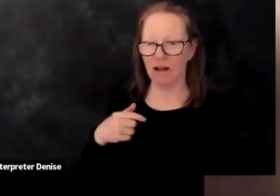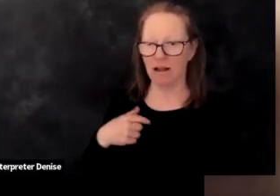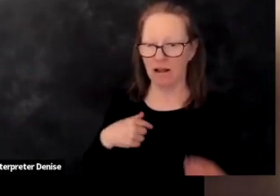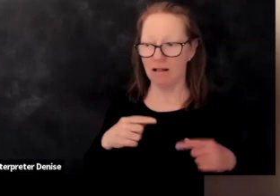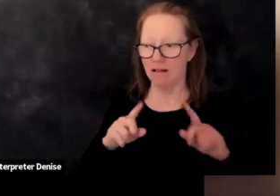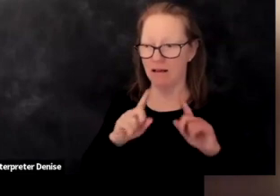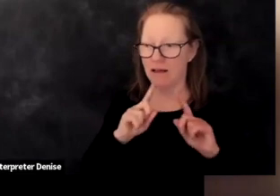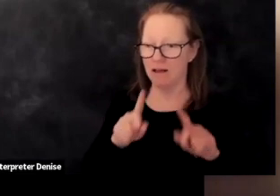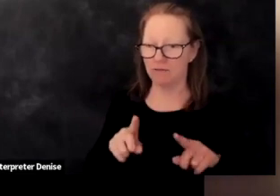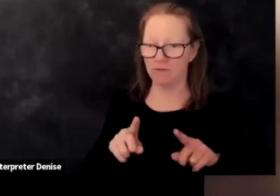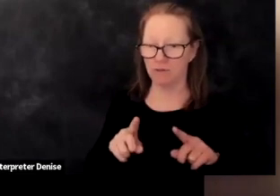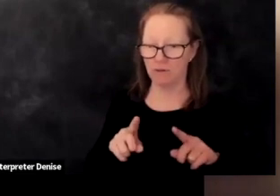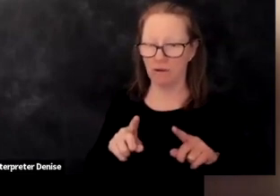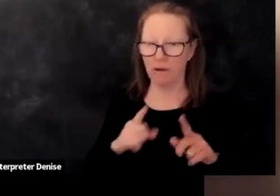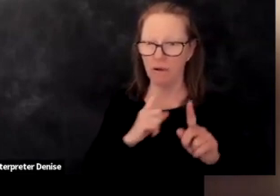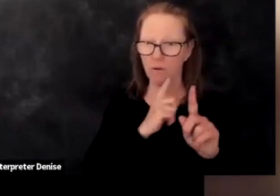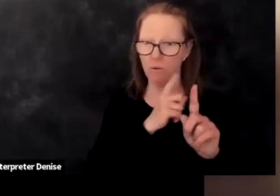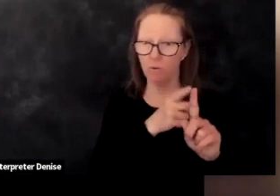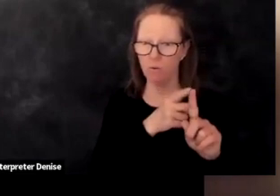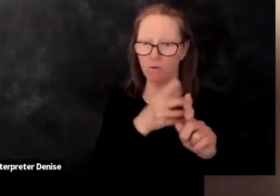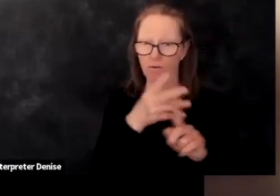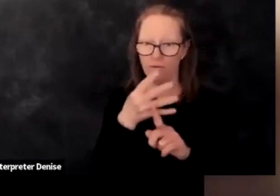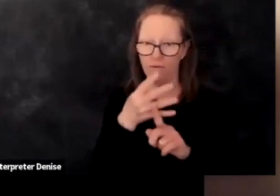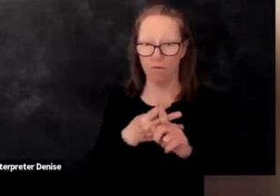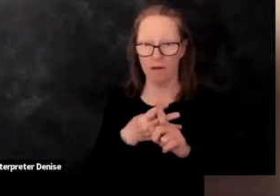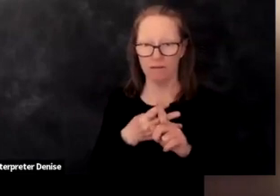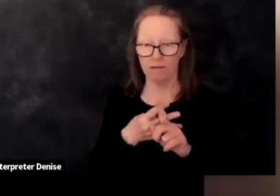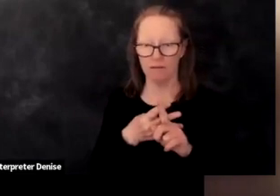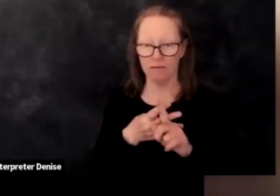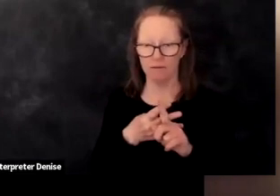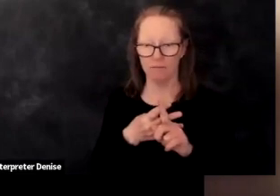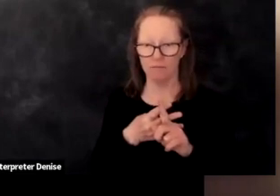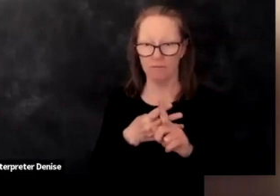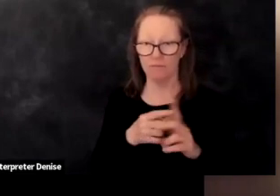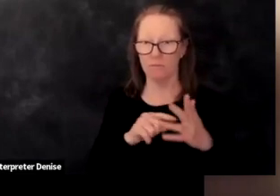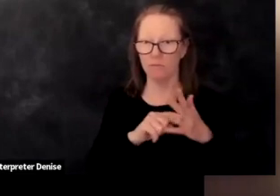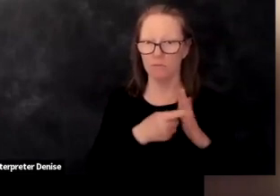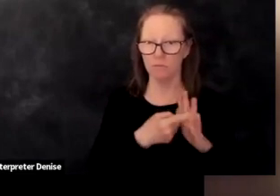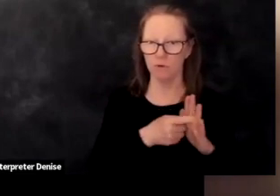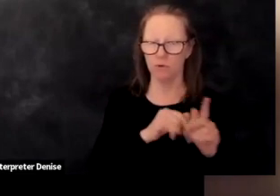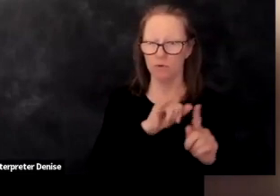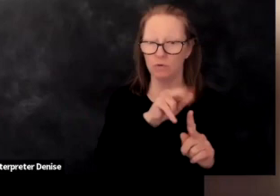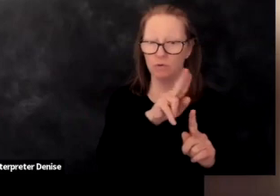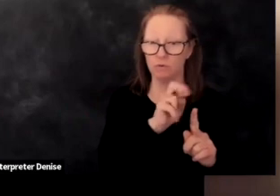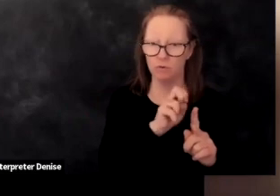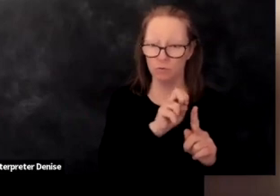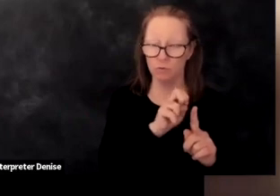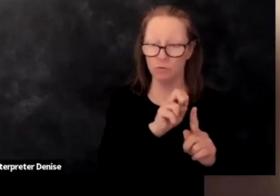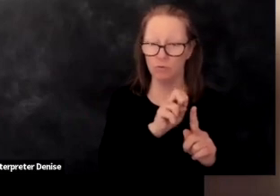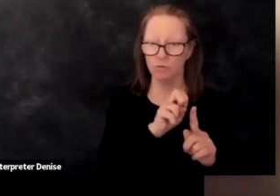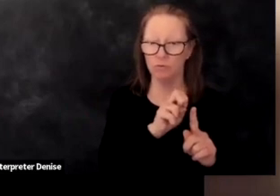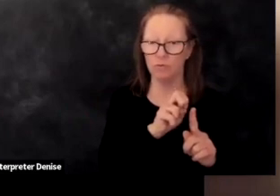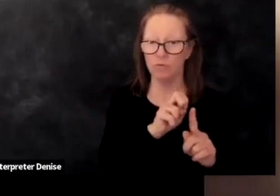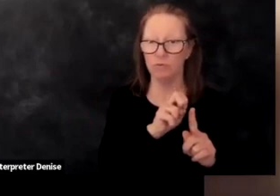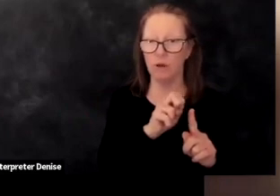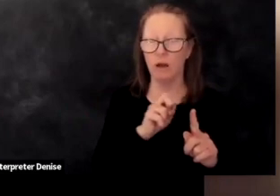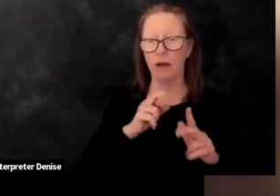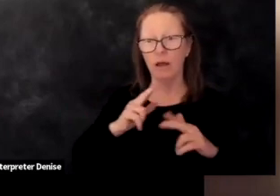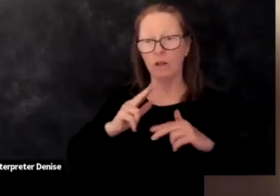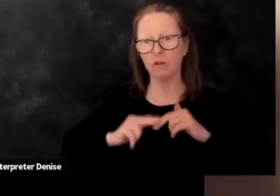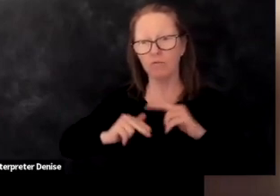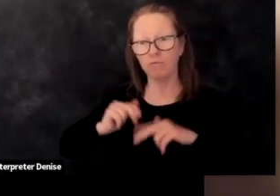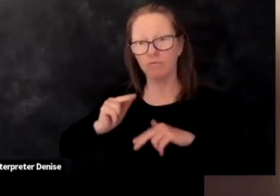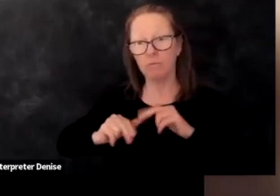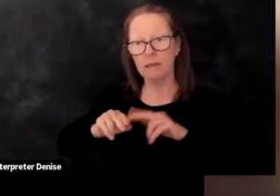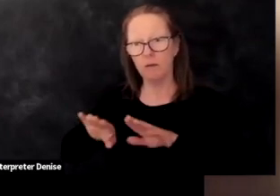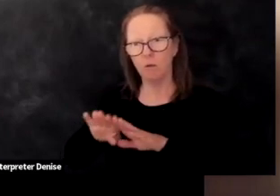be a 4-month process. So we're going to start in June and have the arena reopened by Labor